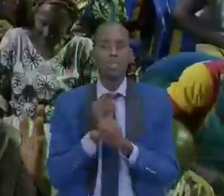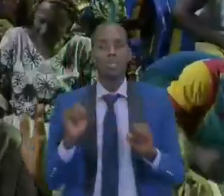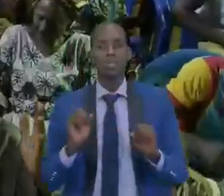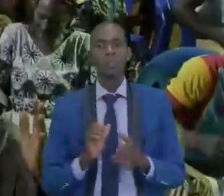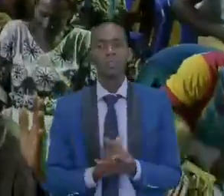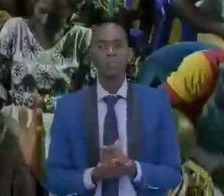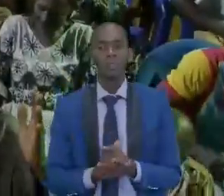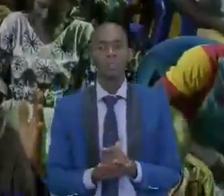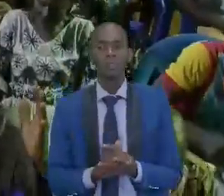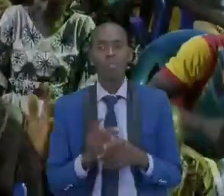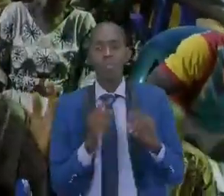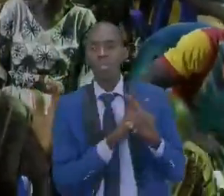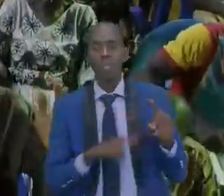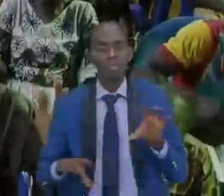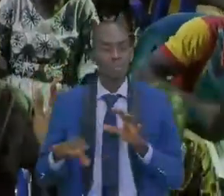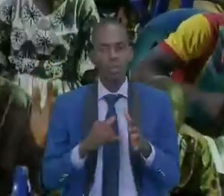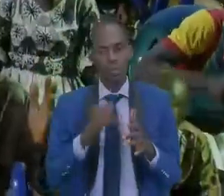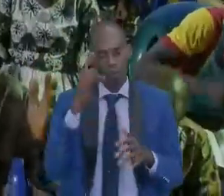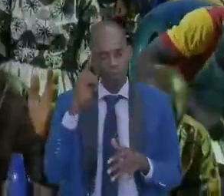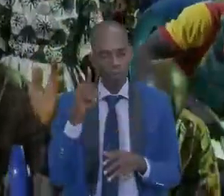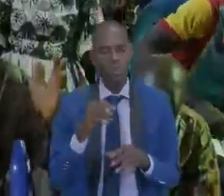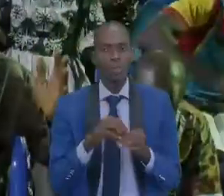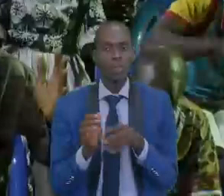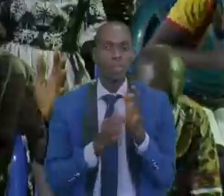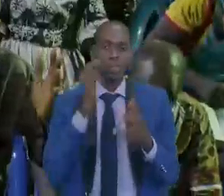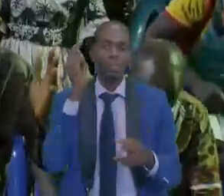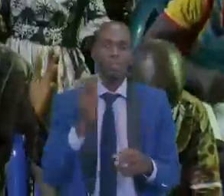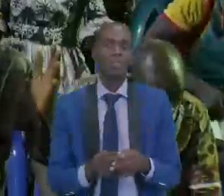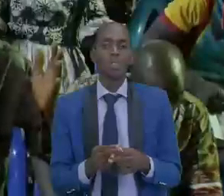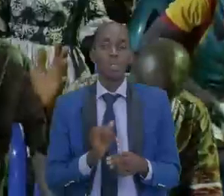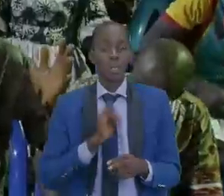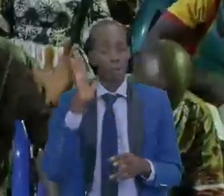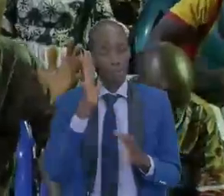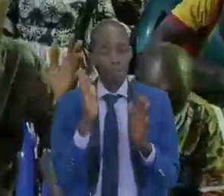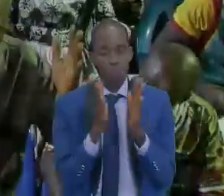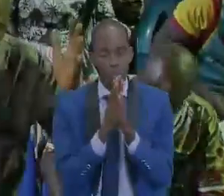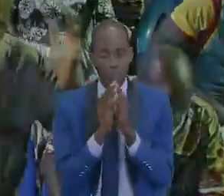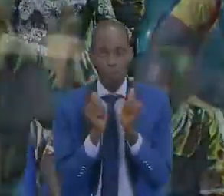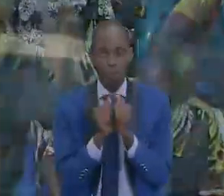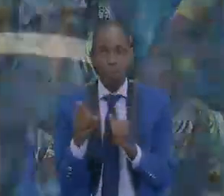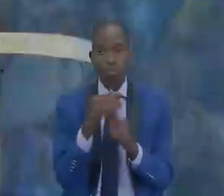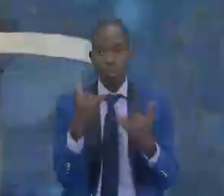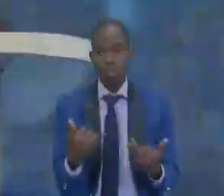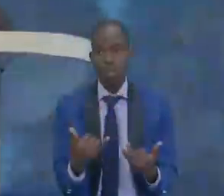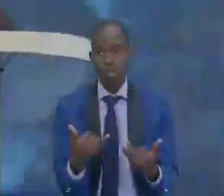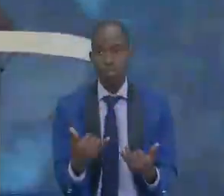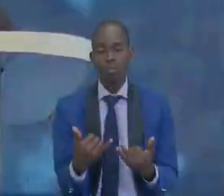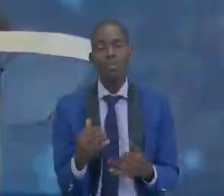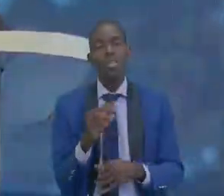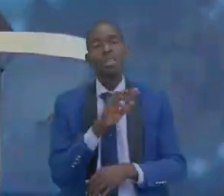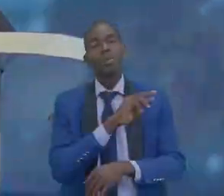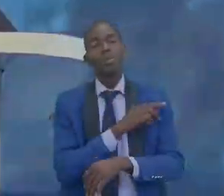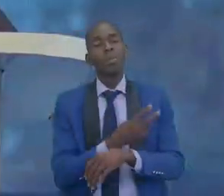The Lord do it for you in Jesus' name. I'm praying with you now. Mighty God,